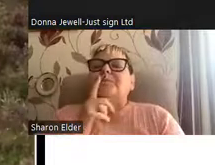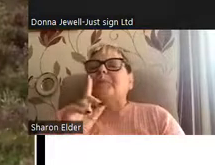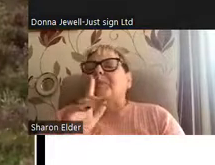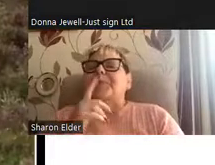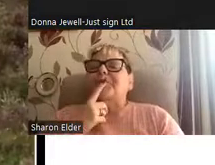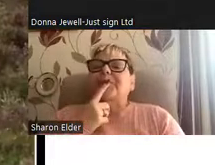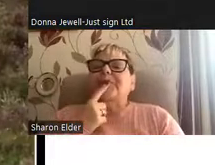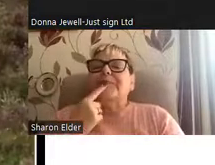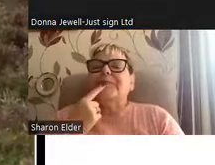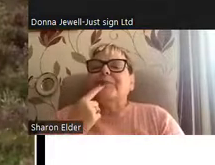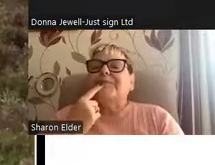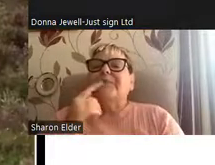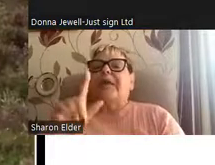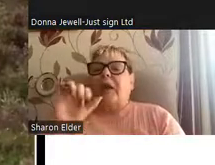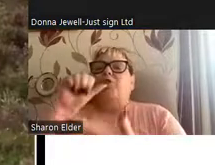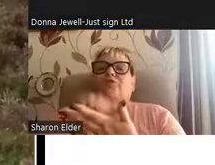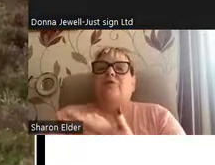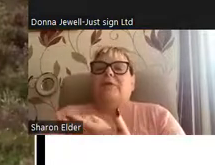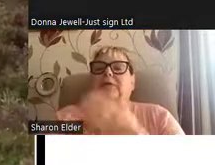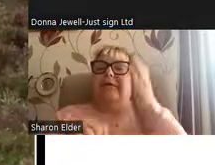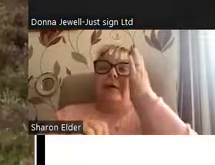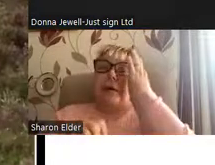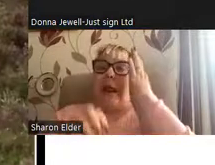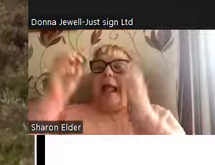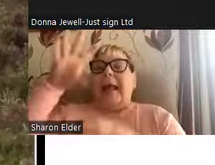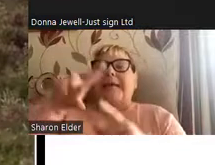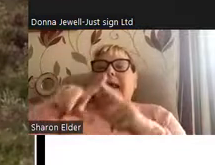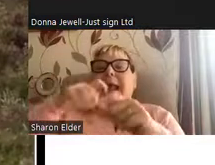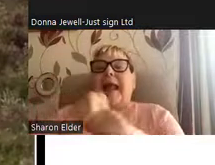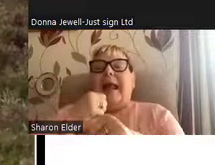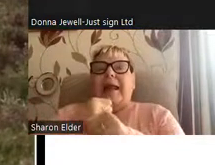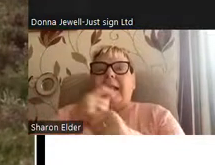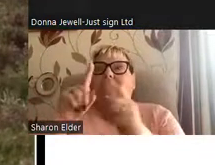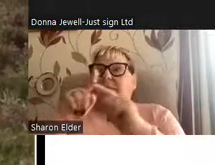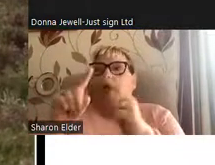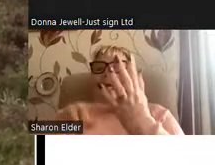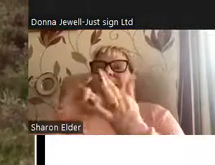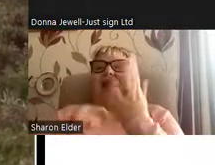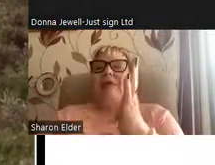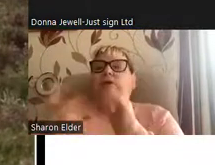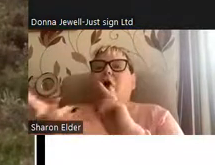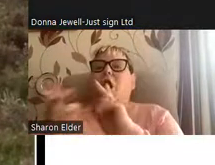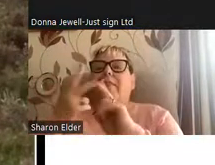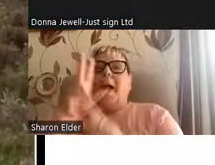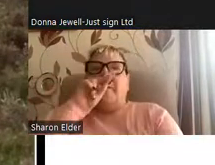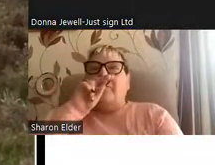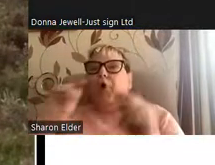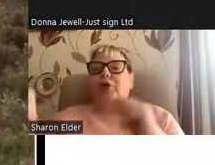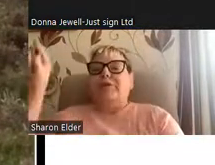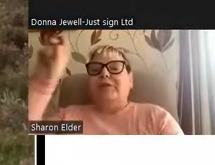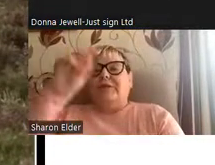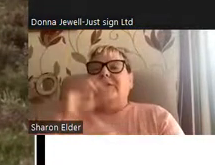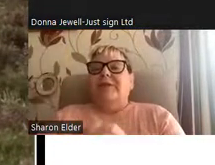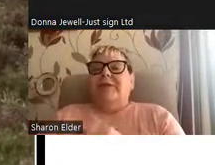Okay, absolutely right. It lays its eggs in the nests of other species. Yes, and it just takes, just as a